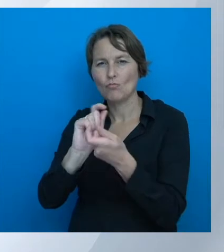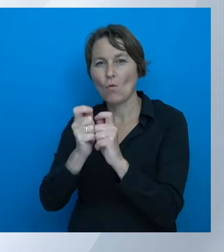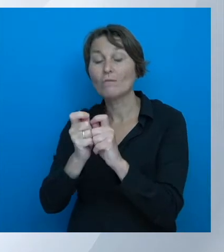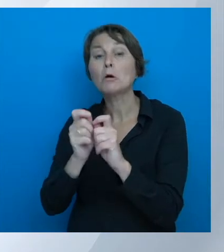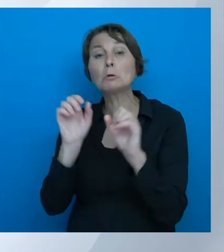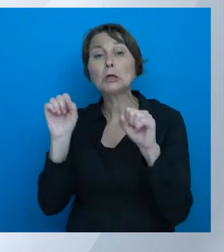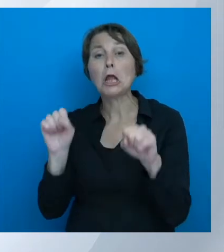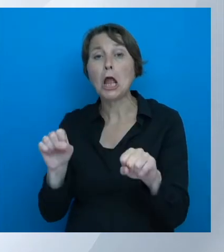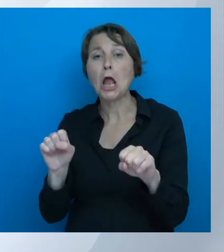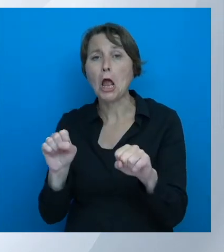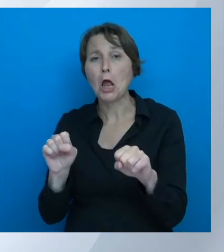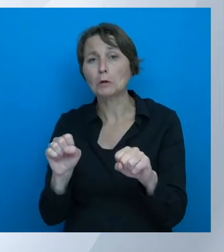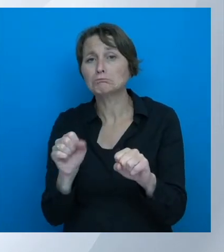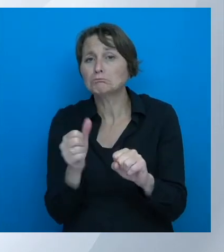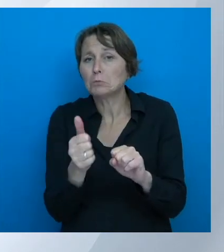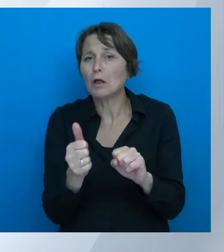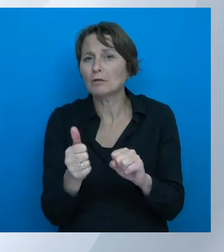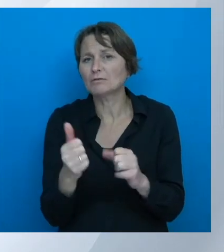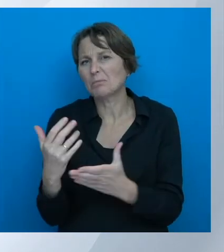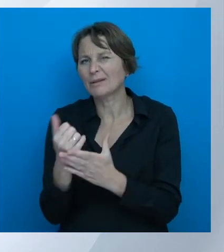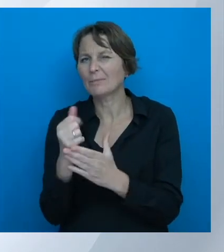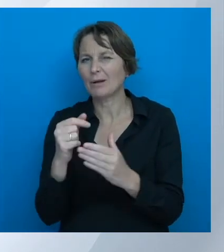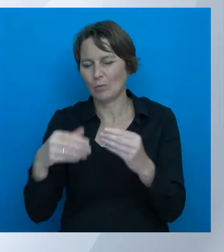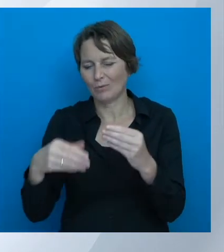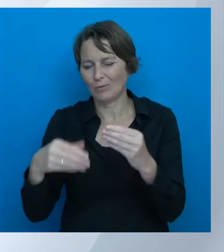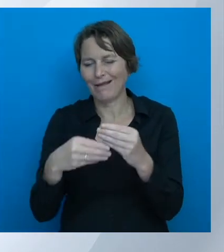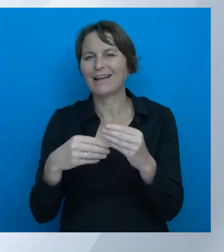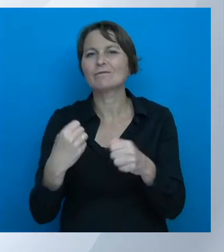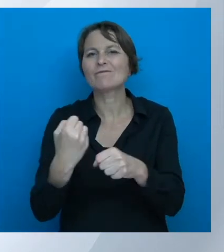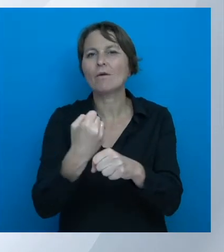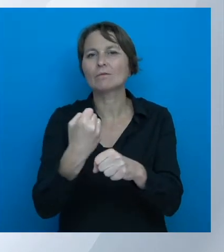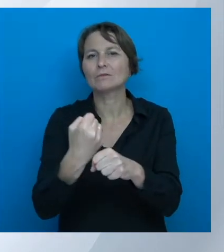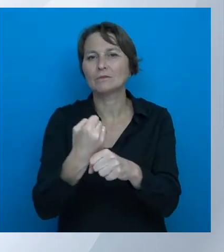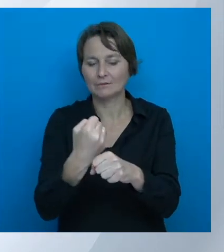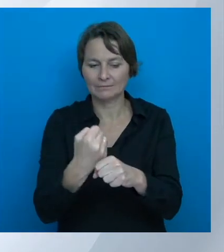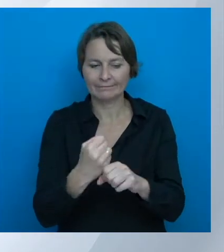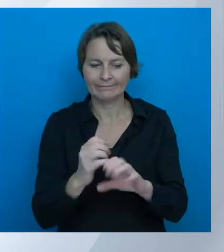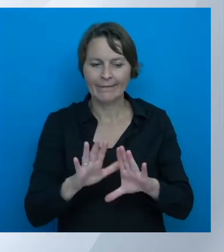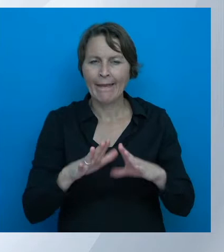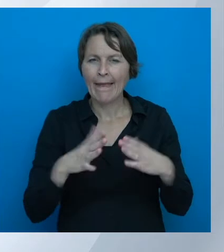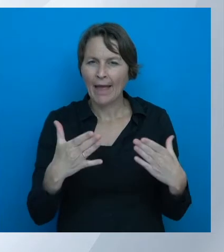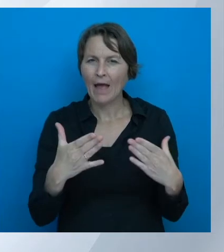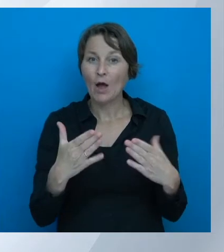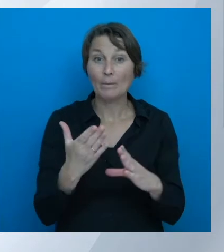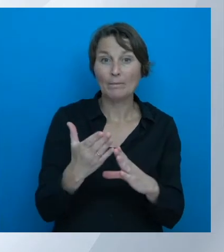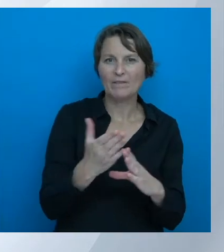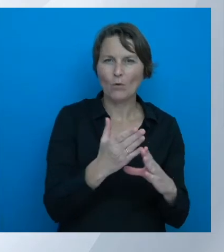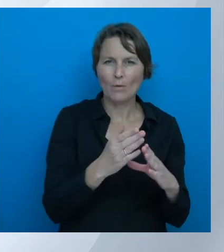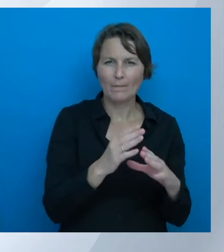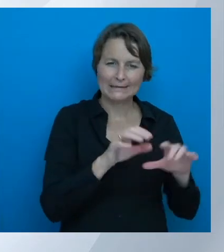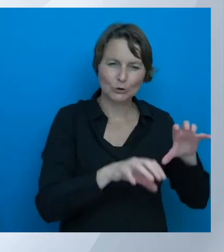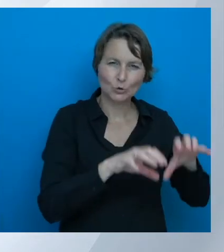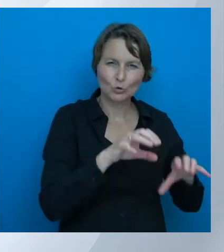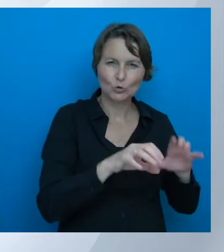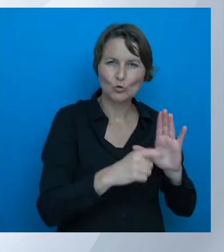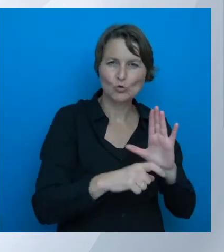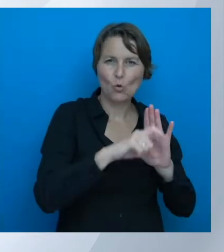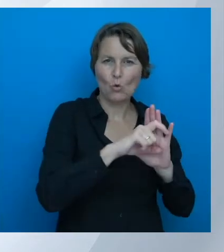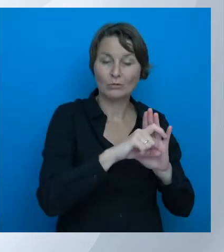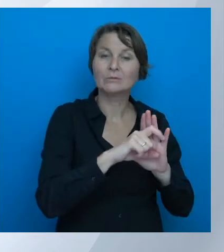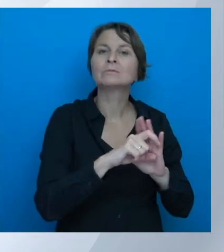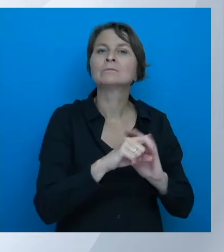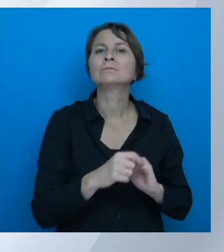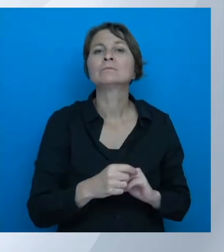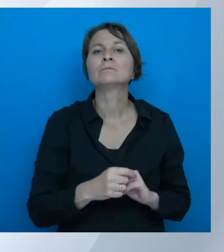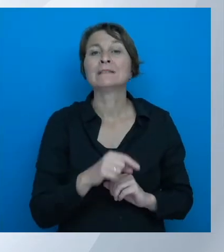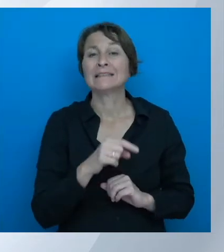in a minute. And in order to read your queue out using a function, it's got to be base 64 encoded. In previous incarnations of this